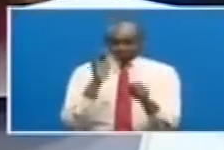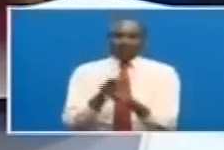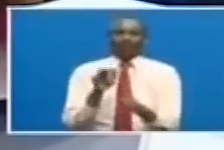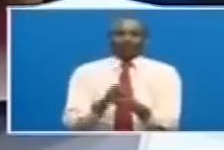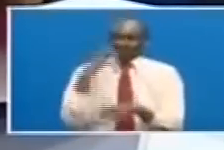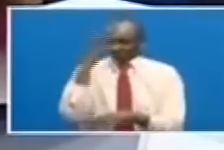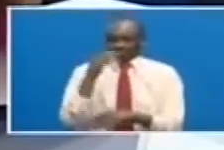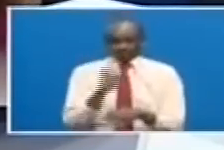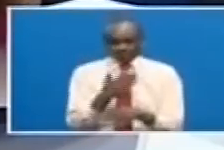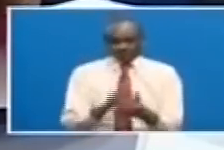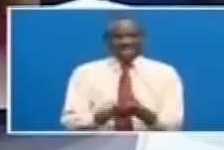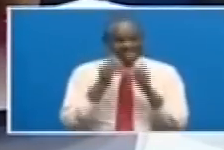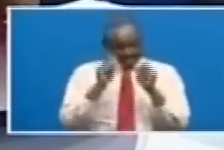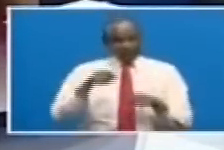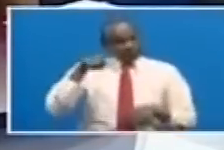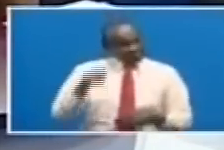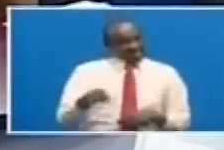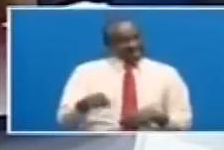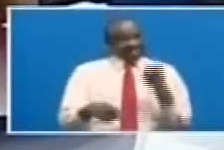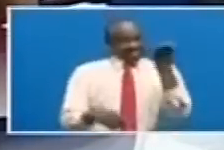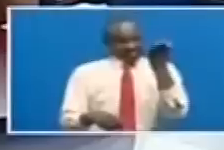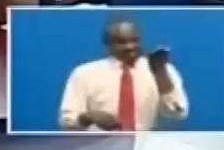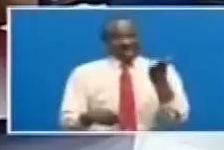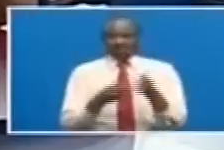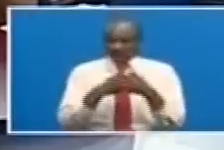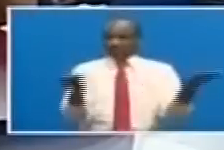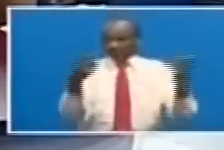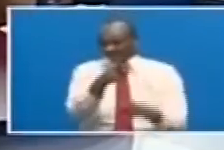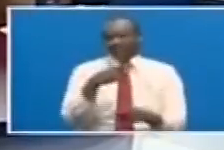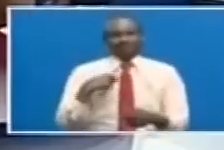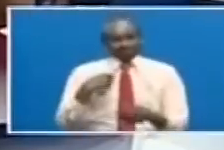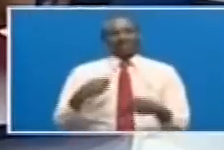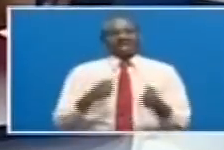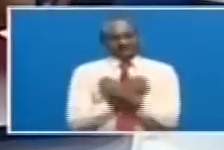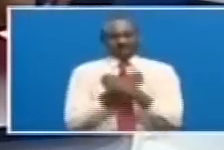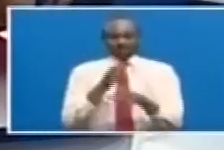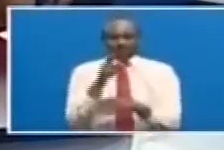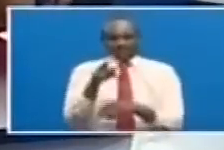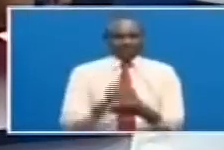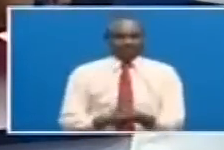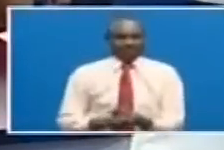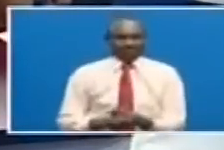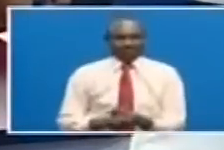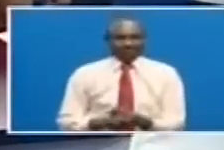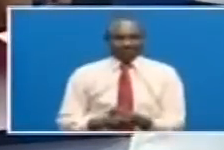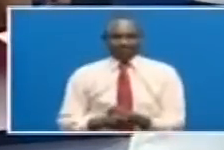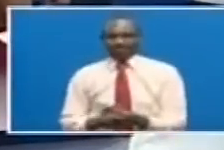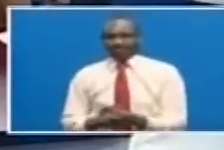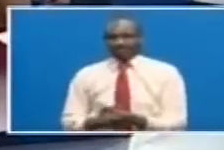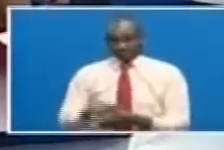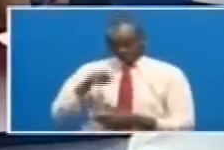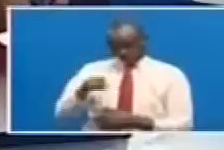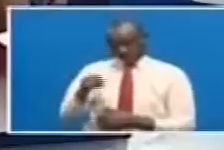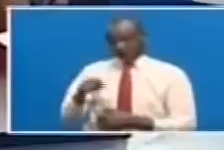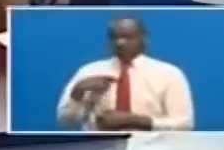that's beautiful. If you release that today, that's going to be a hit. I tell you. Today we are doing a teaser of what you're about to release. Uh-huh. This